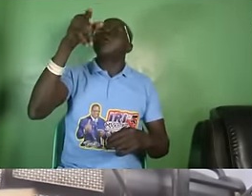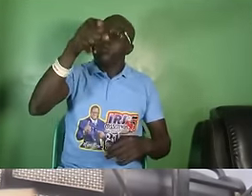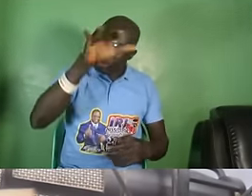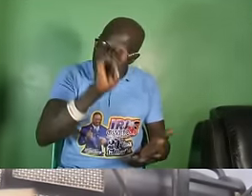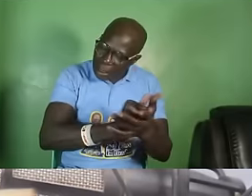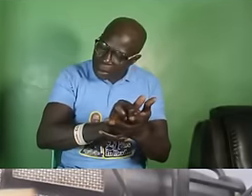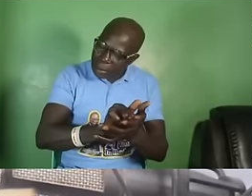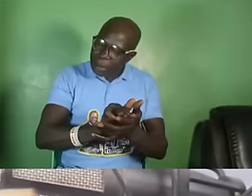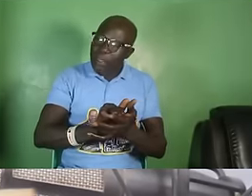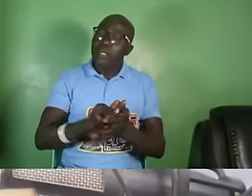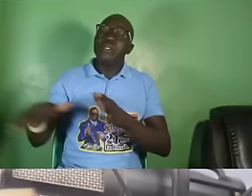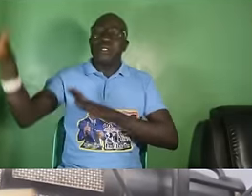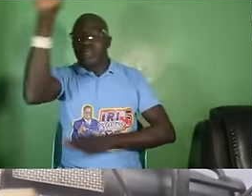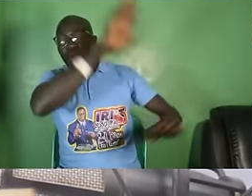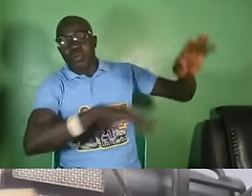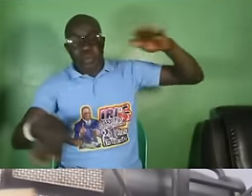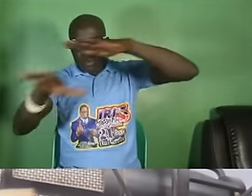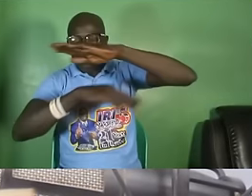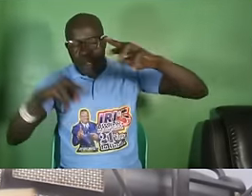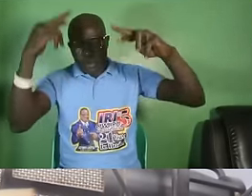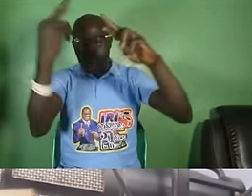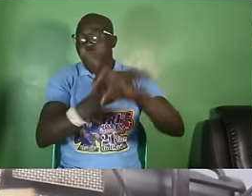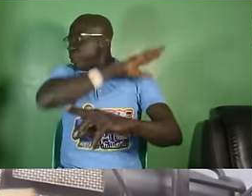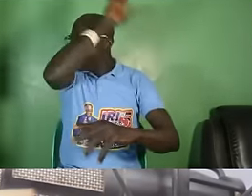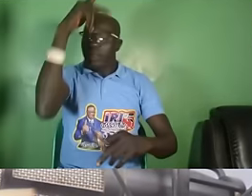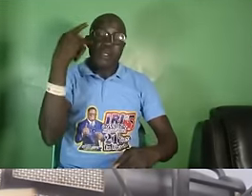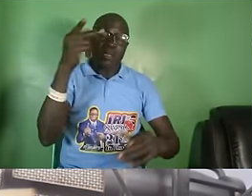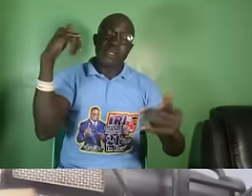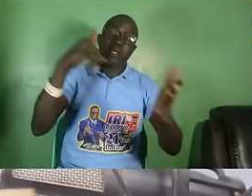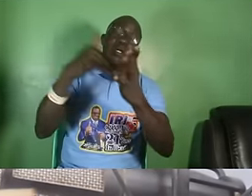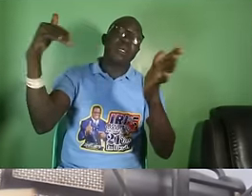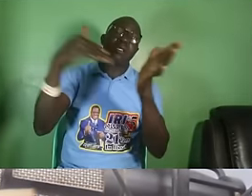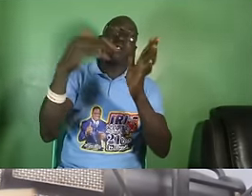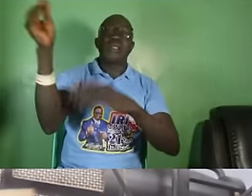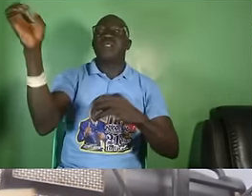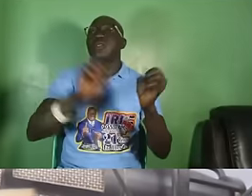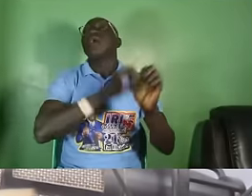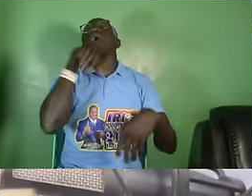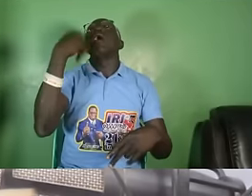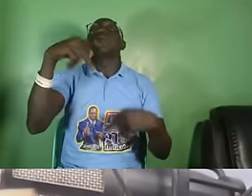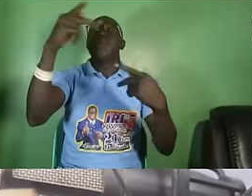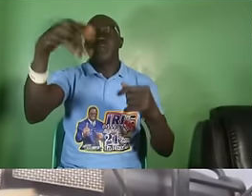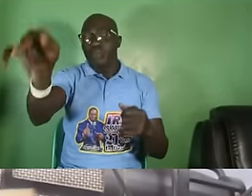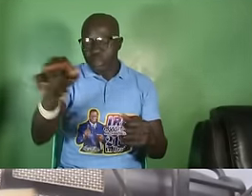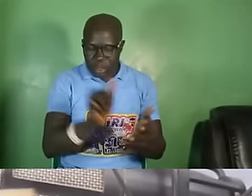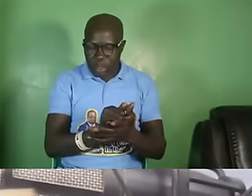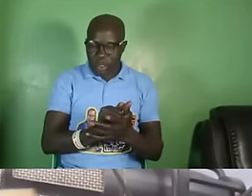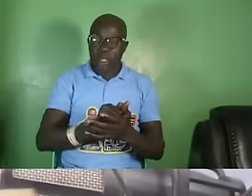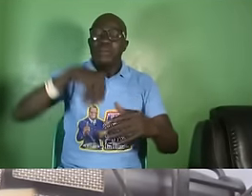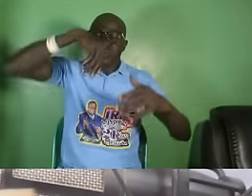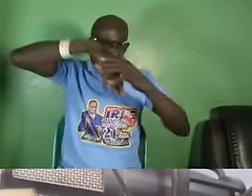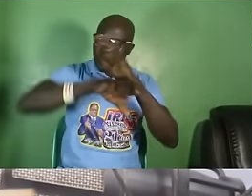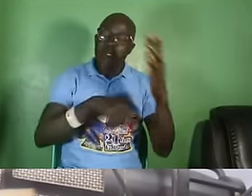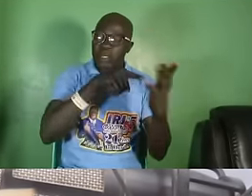will get to you that. Ògùn abẹ́ òrùlé rẹ. Bat under your roof. O ò ní rímọ láyé. Ayé yìí ló máa forever. Wà á sọ ilé fún ọ. I will get this to you.